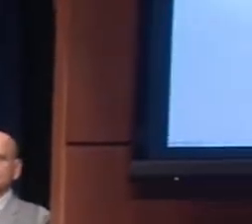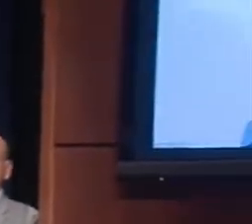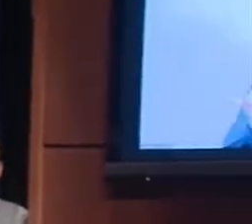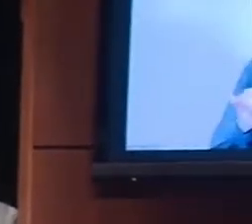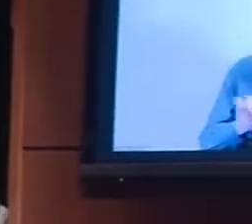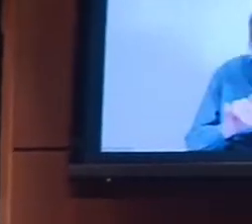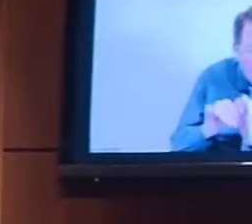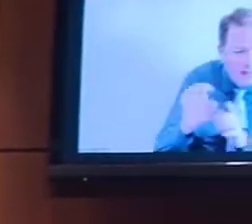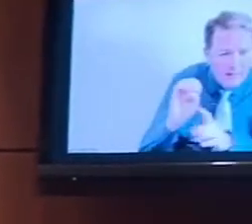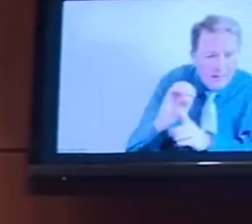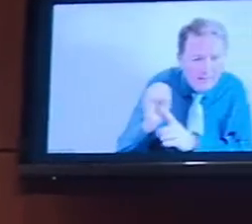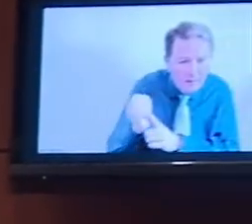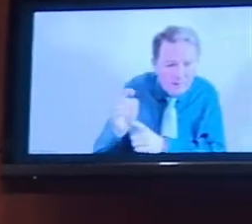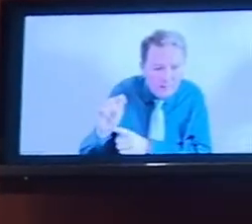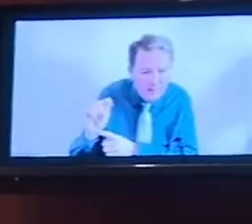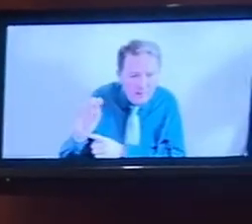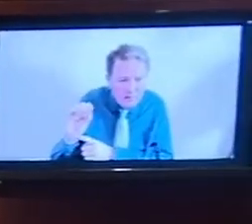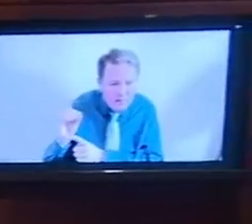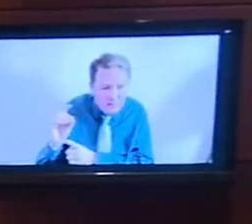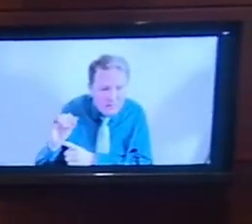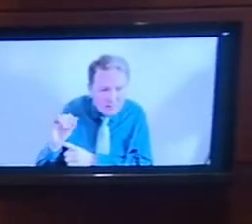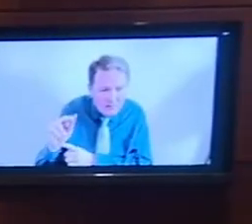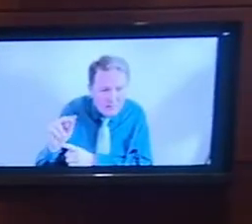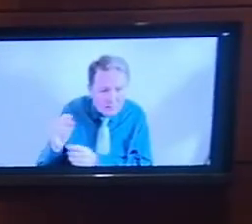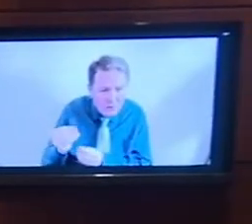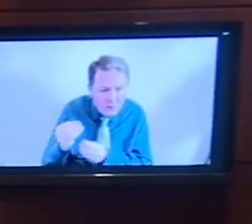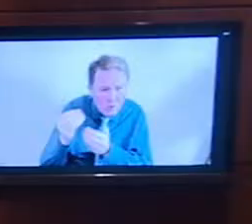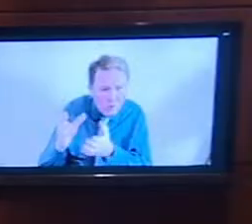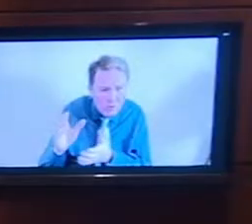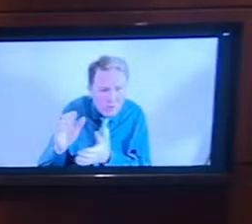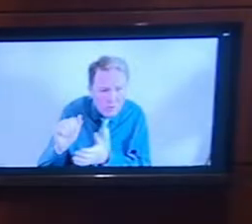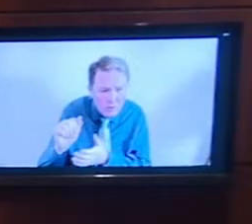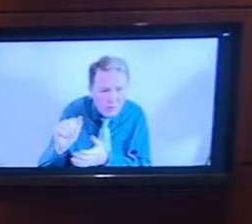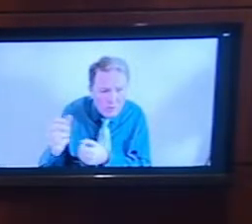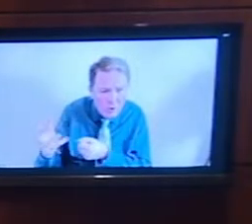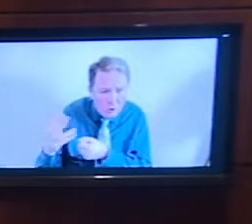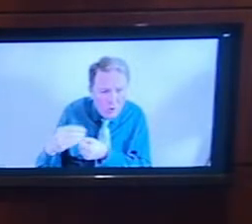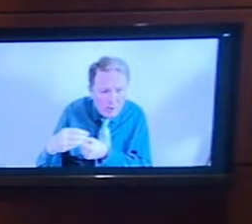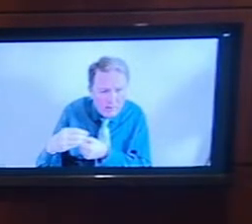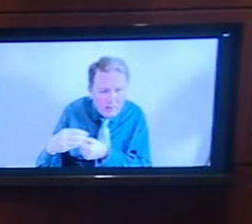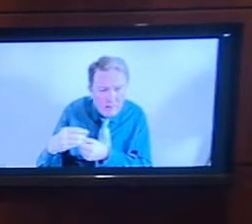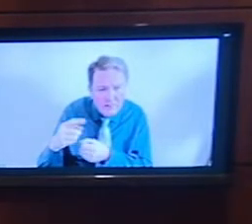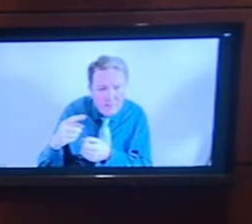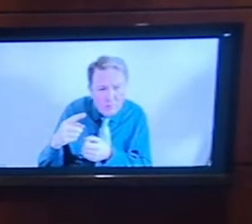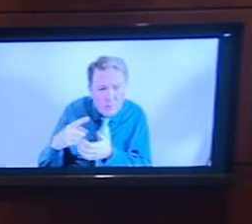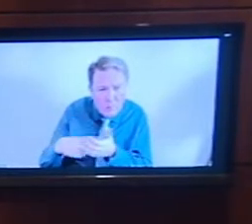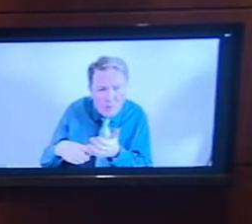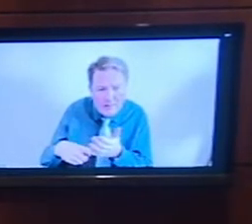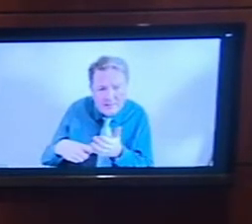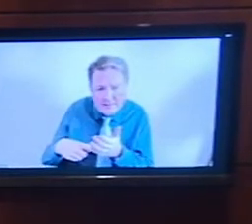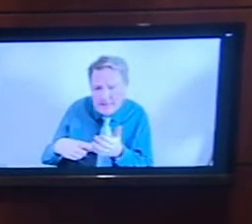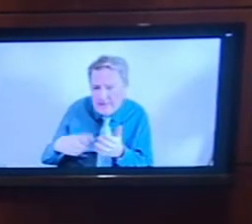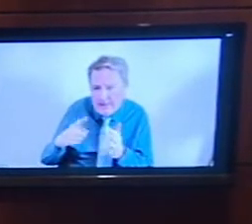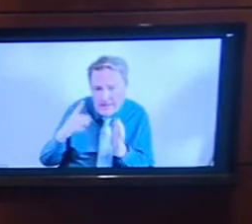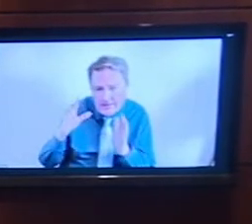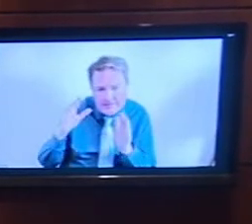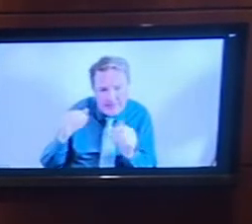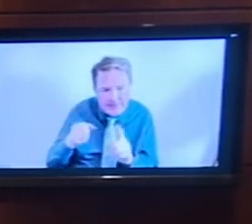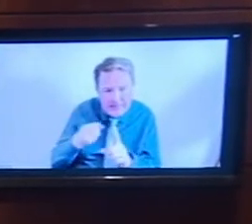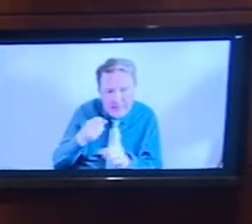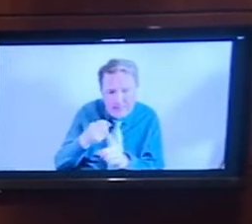toxins are causing autism, what do you expect the impact to be on the industries that are causing those? You cited industry as something